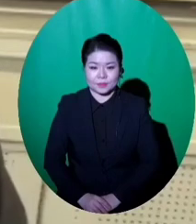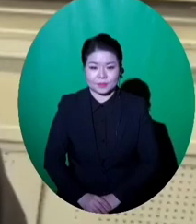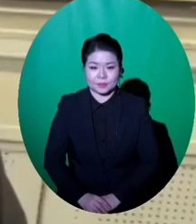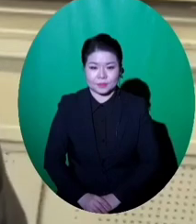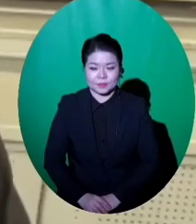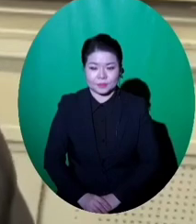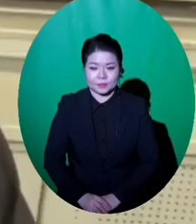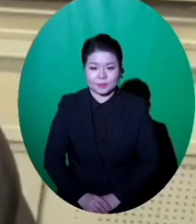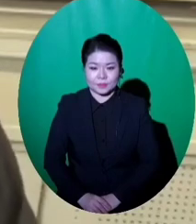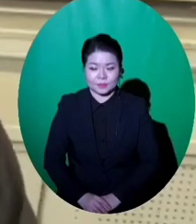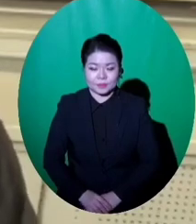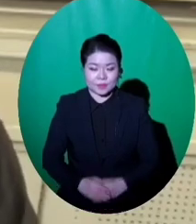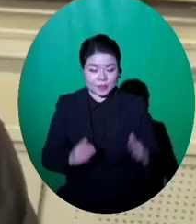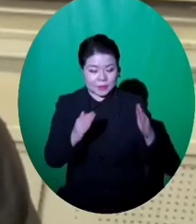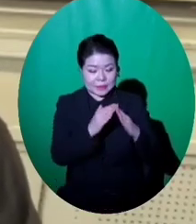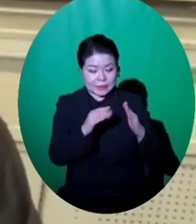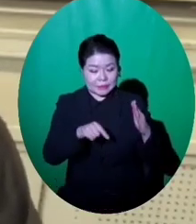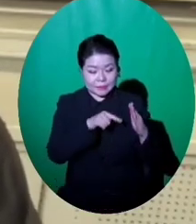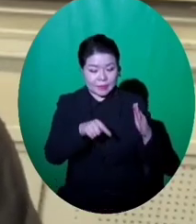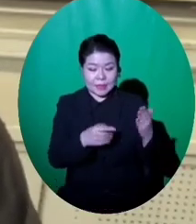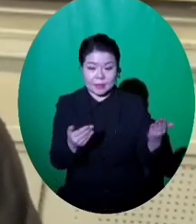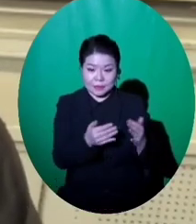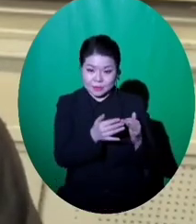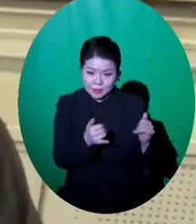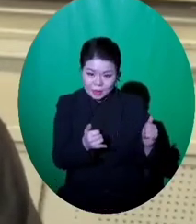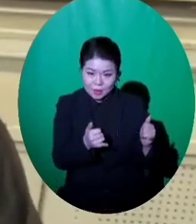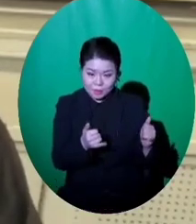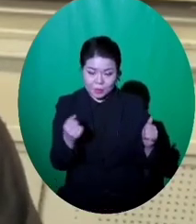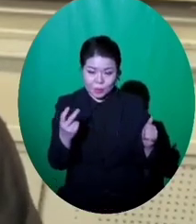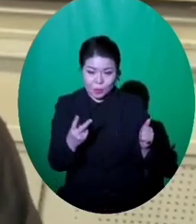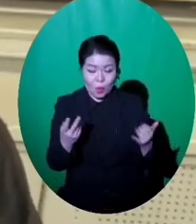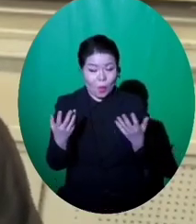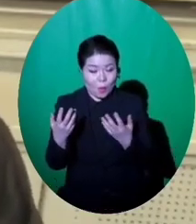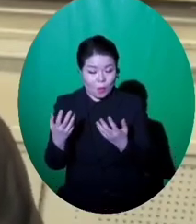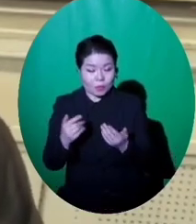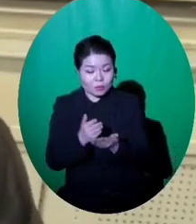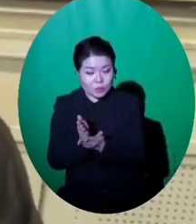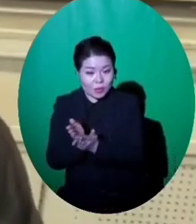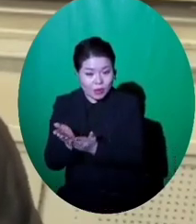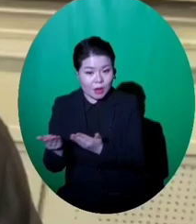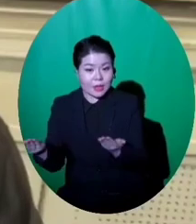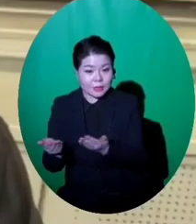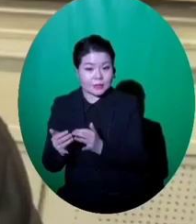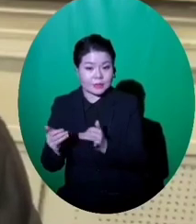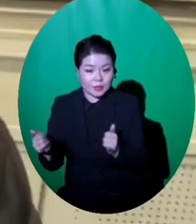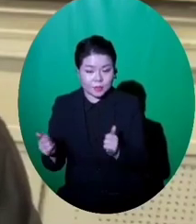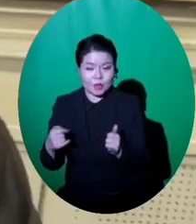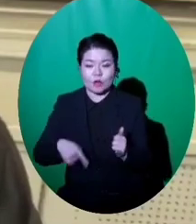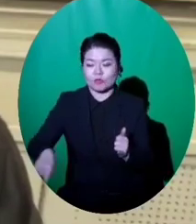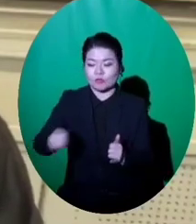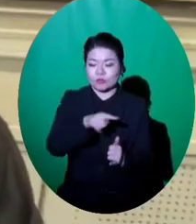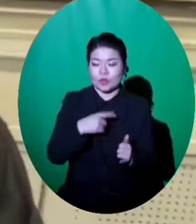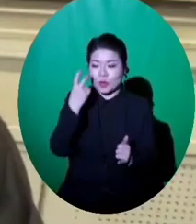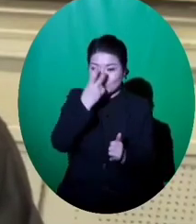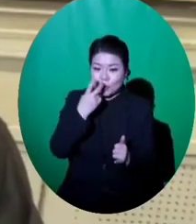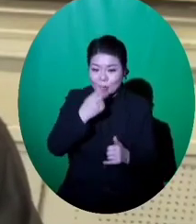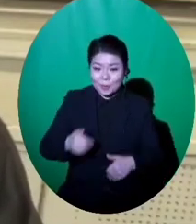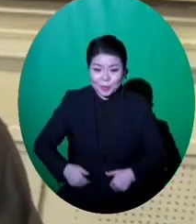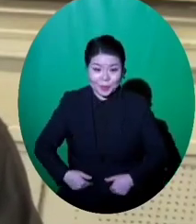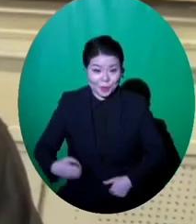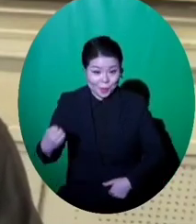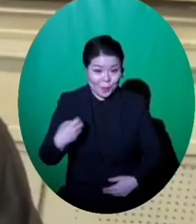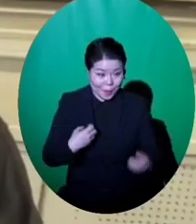another example of the kind of international cooperation that Professor Folbre was just talking about, of course, is the International